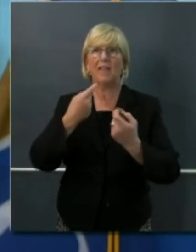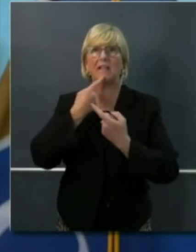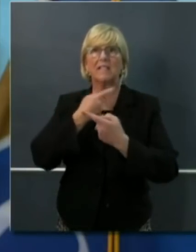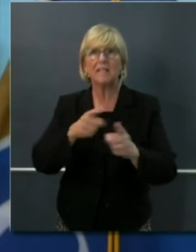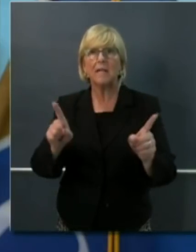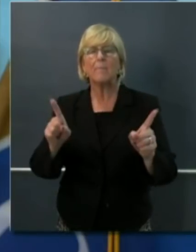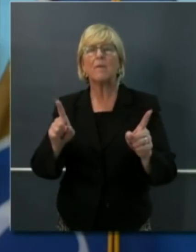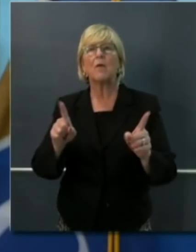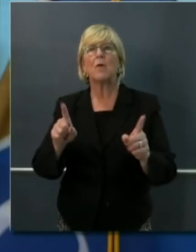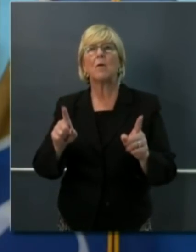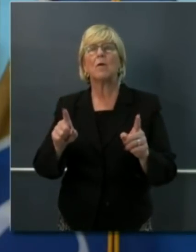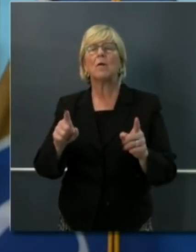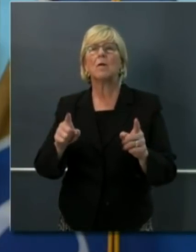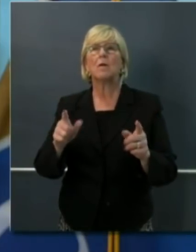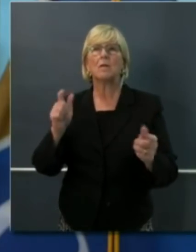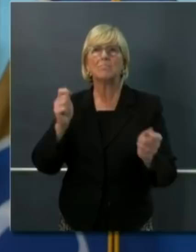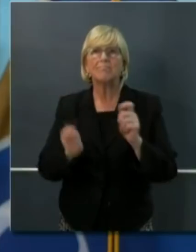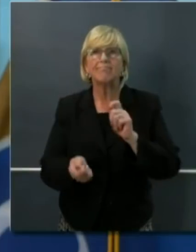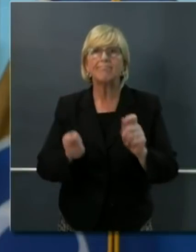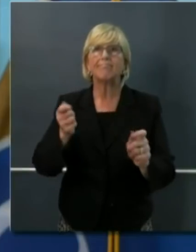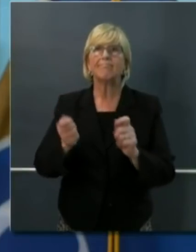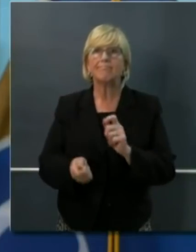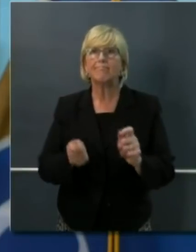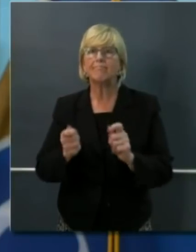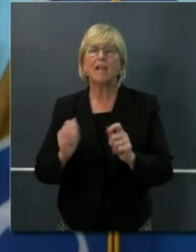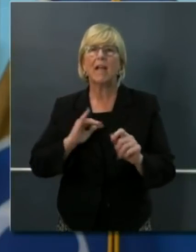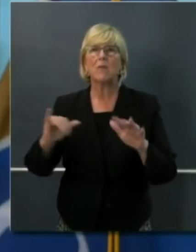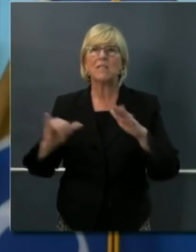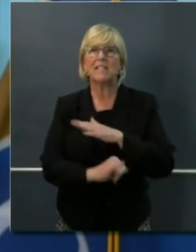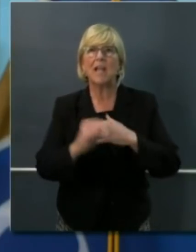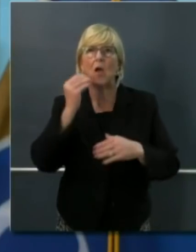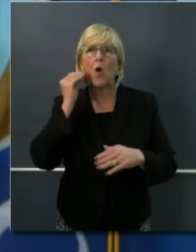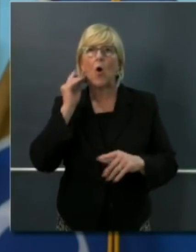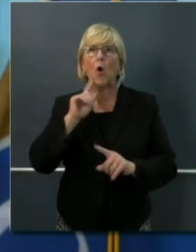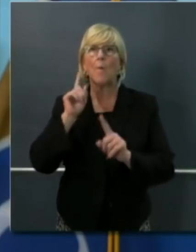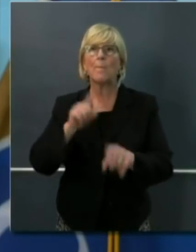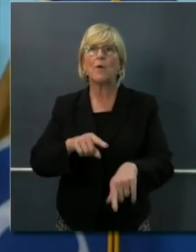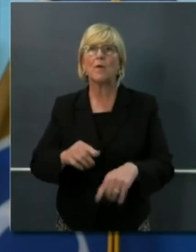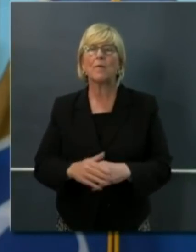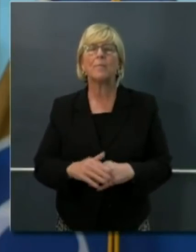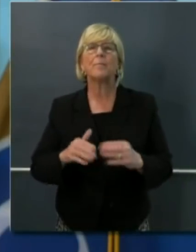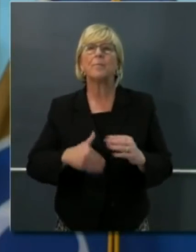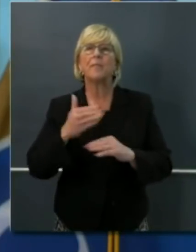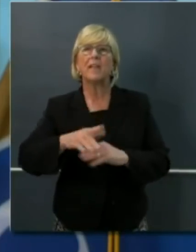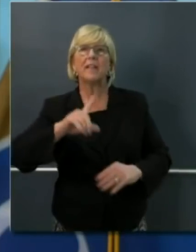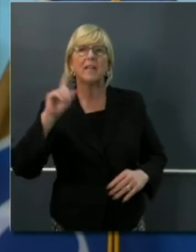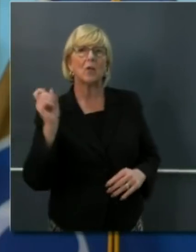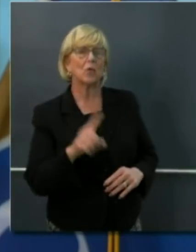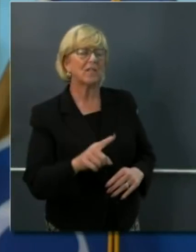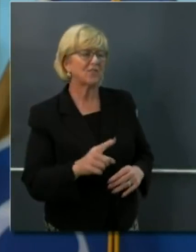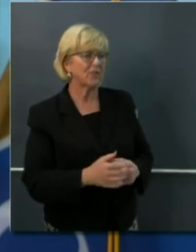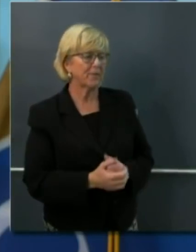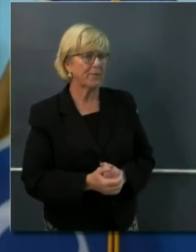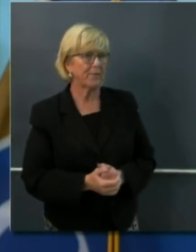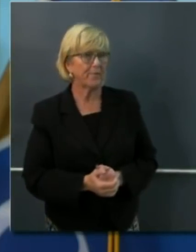toggle back and we adjust, modify our stay-at-home order. Ben Christopher, Cal Matters.